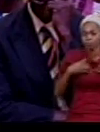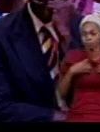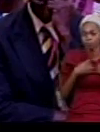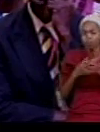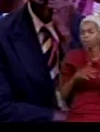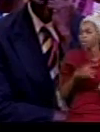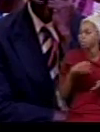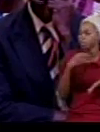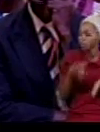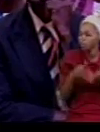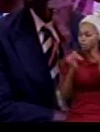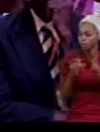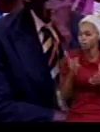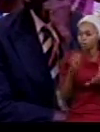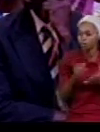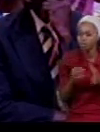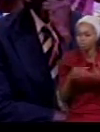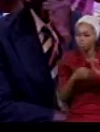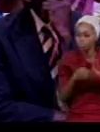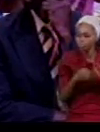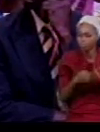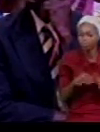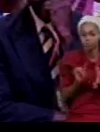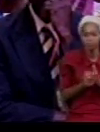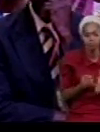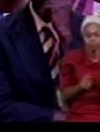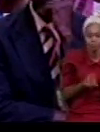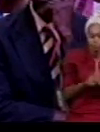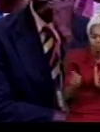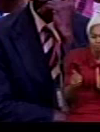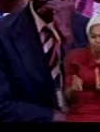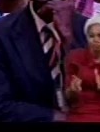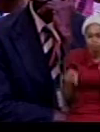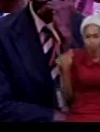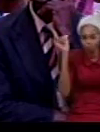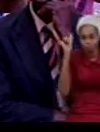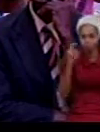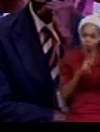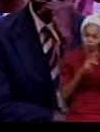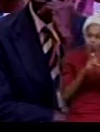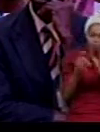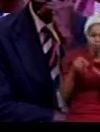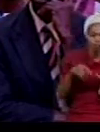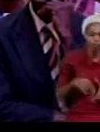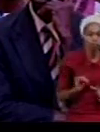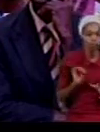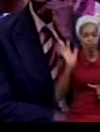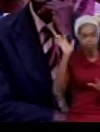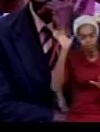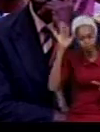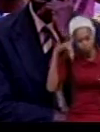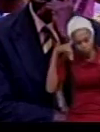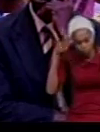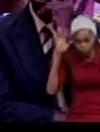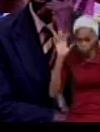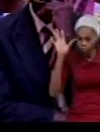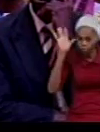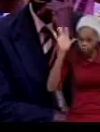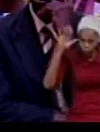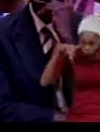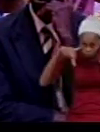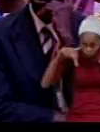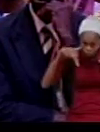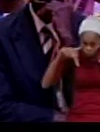that. Because I just need, sometimes I ask series of questions, but I don't get the best answer. So the meat that